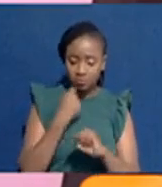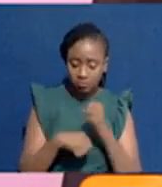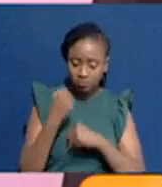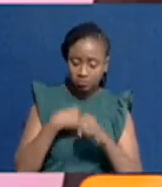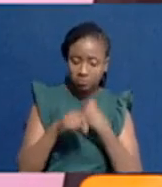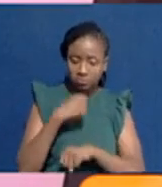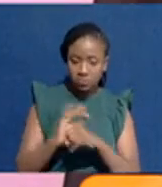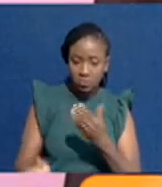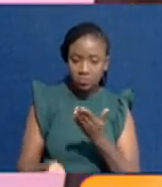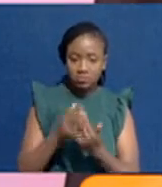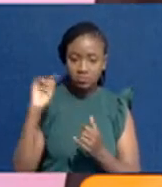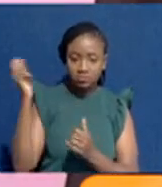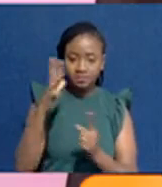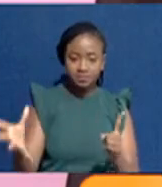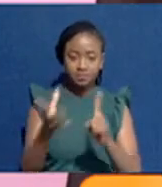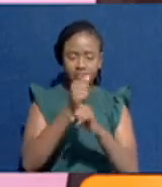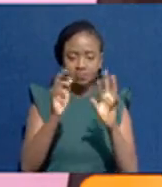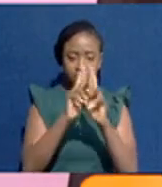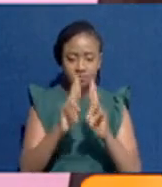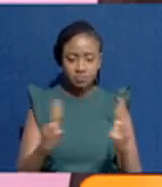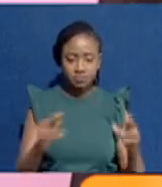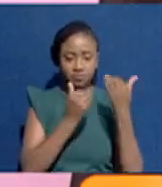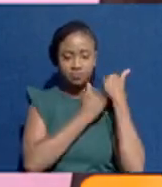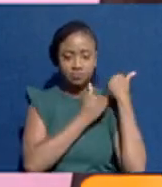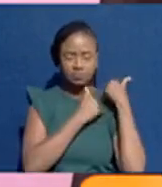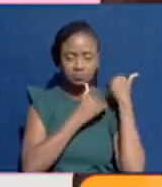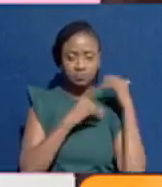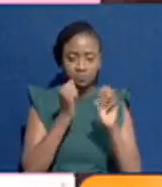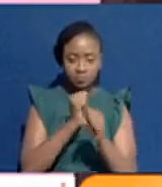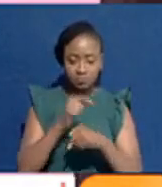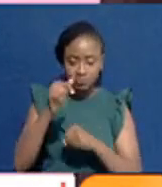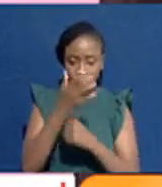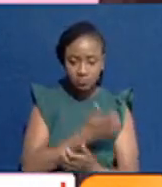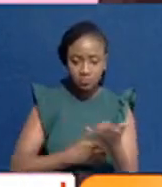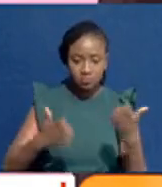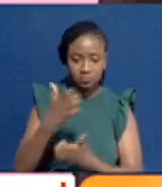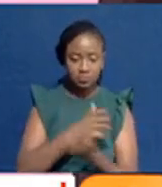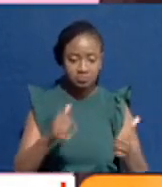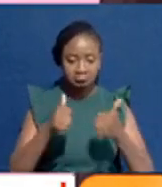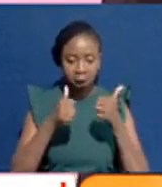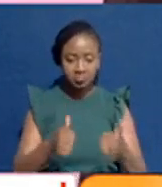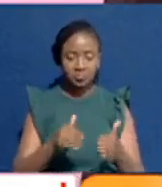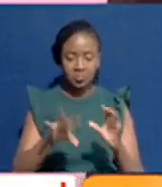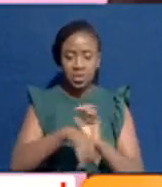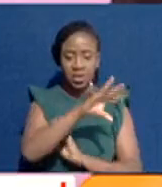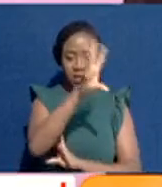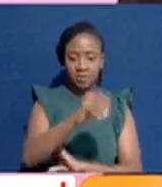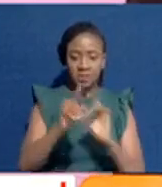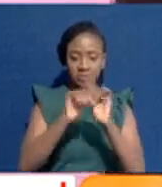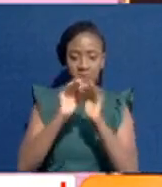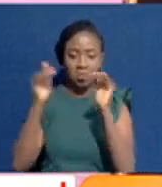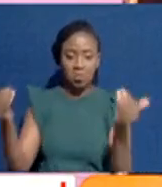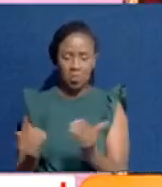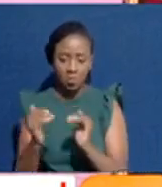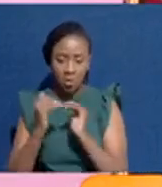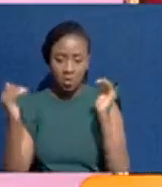help Kenya meet its international obligation on decarbonizing the economy on the African and global front as we push to